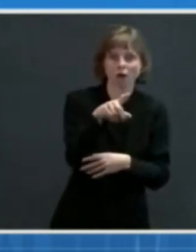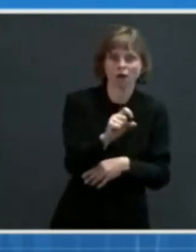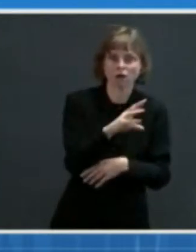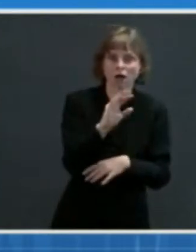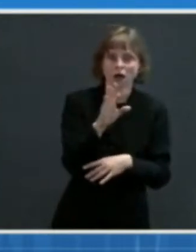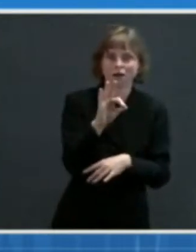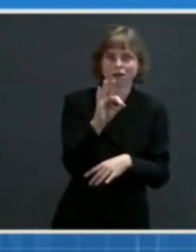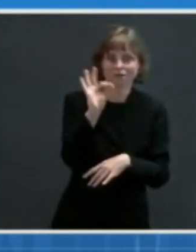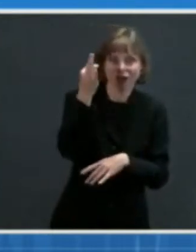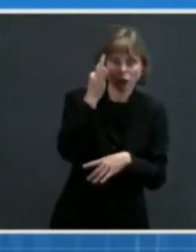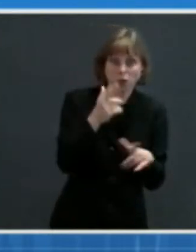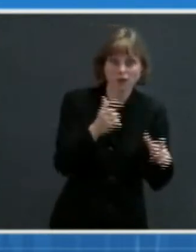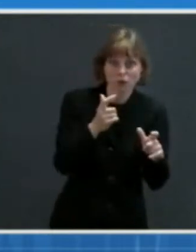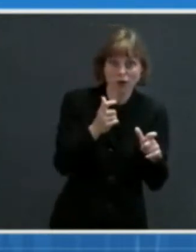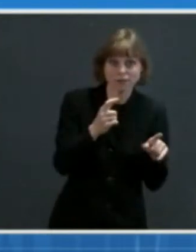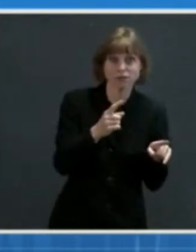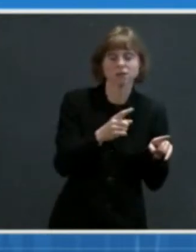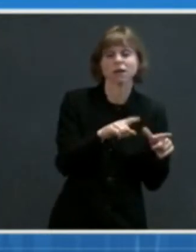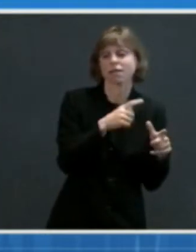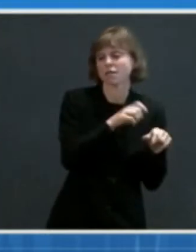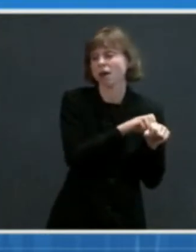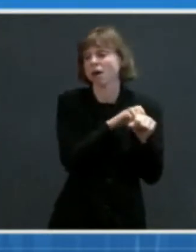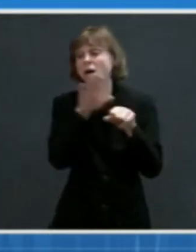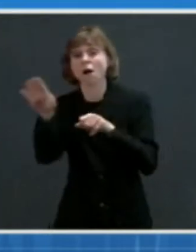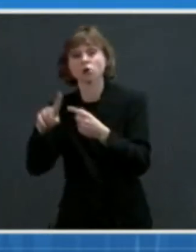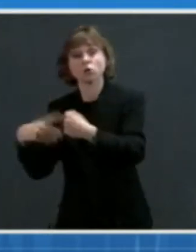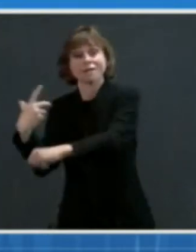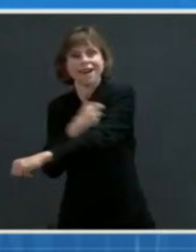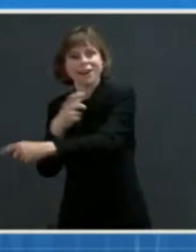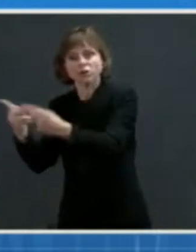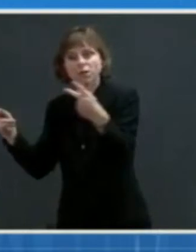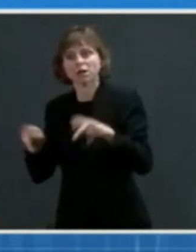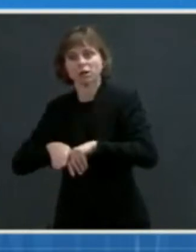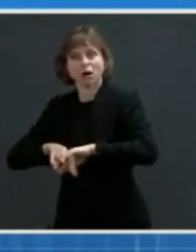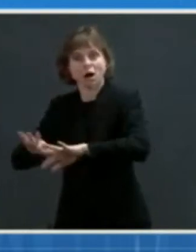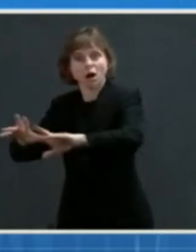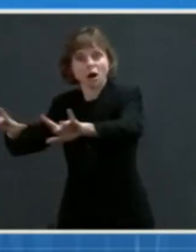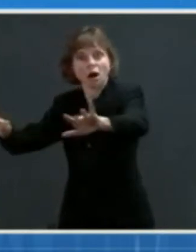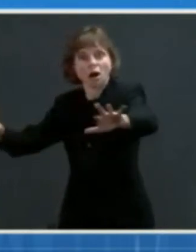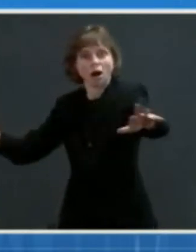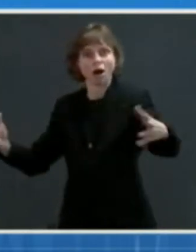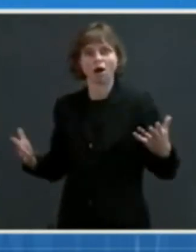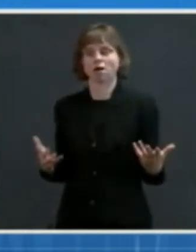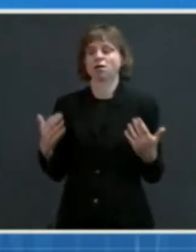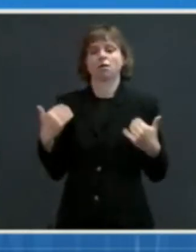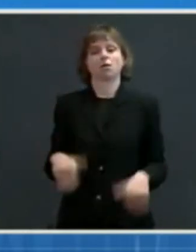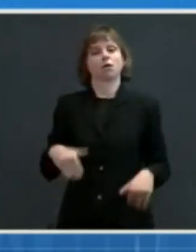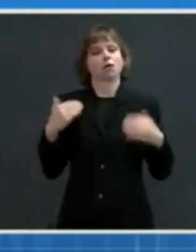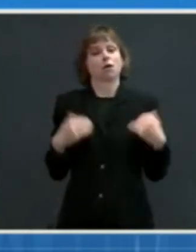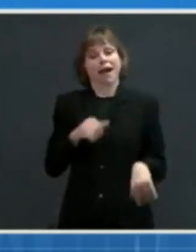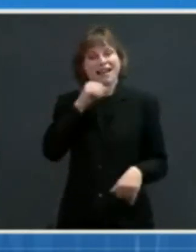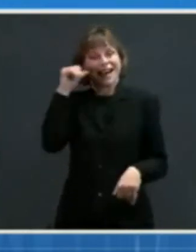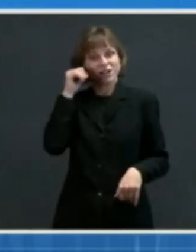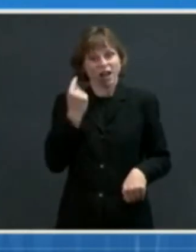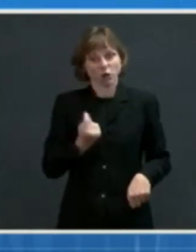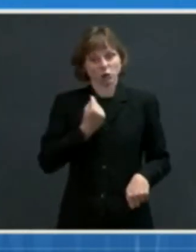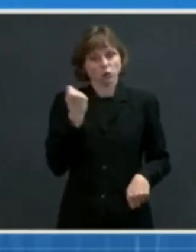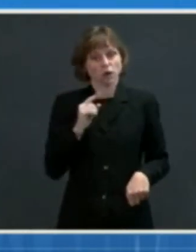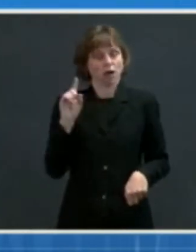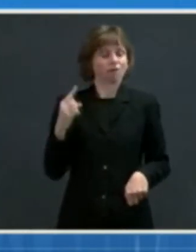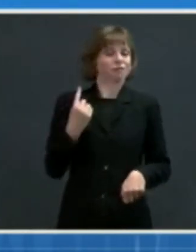to vaccination sites so that yesterday, Tuesday, the first vaccines were administered in states across the country.